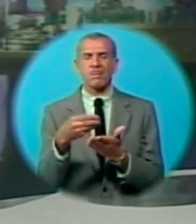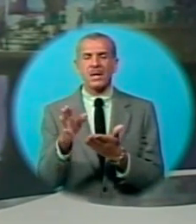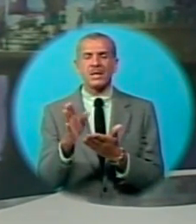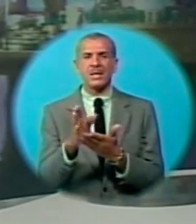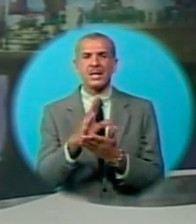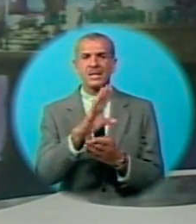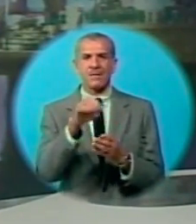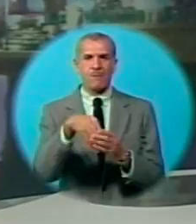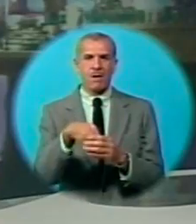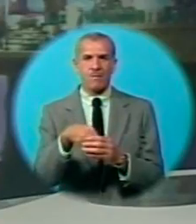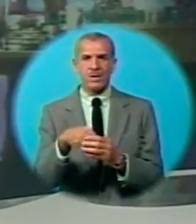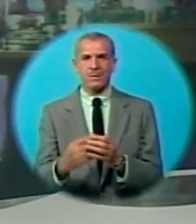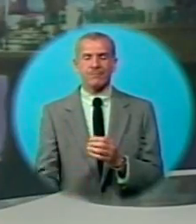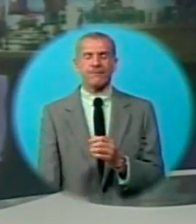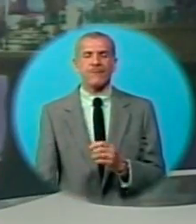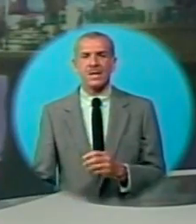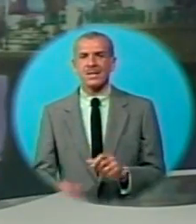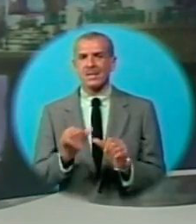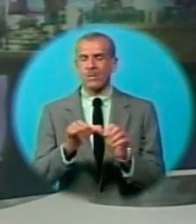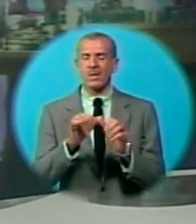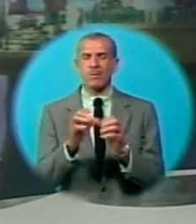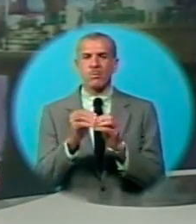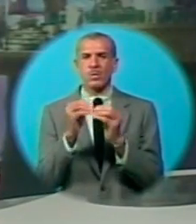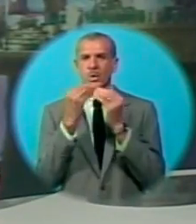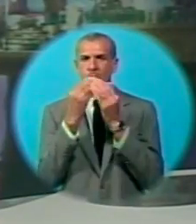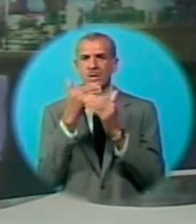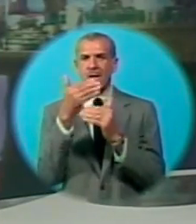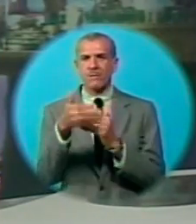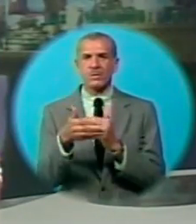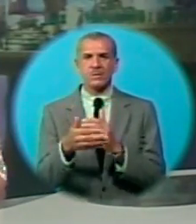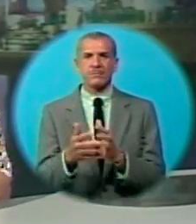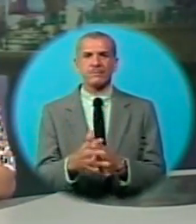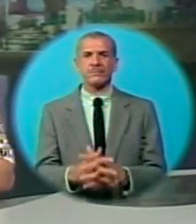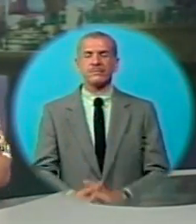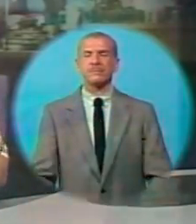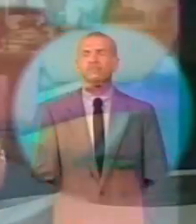is involved. Stay with us. We'll have more news right after the break.